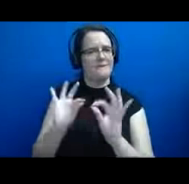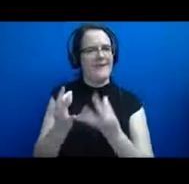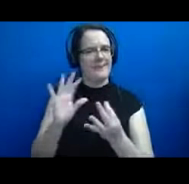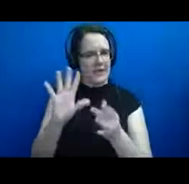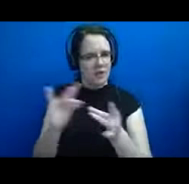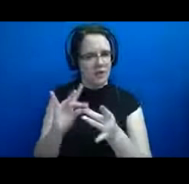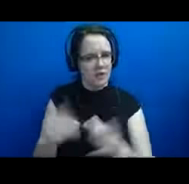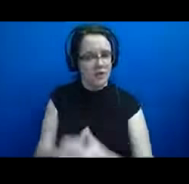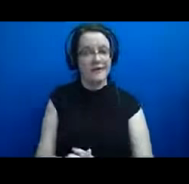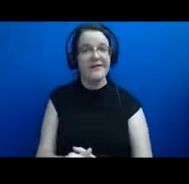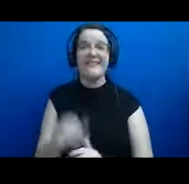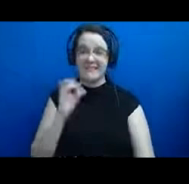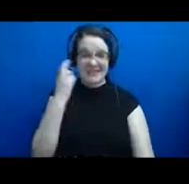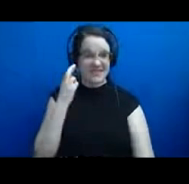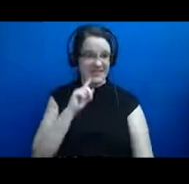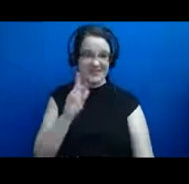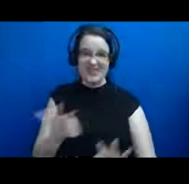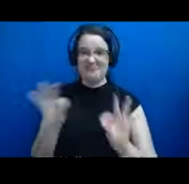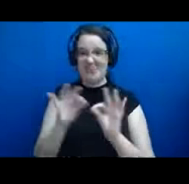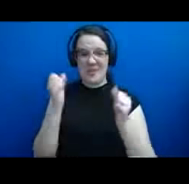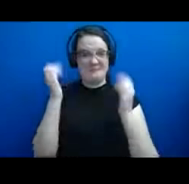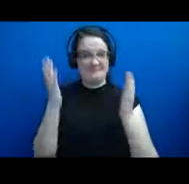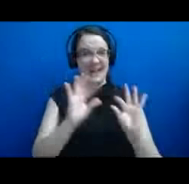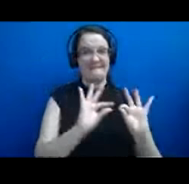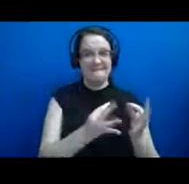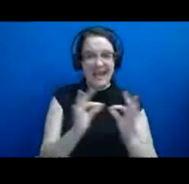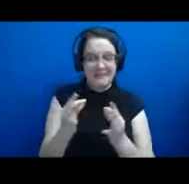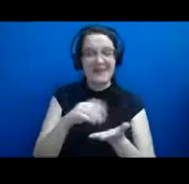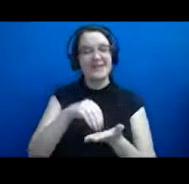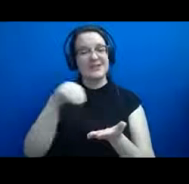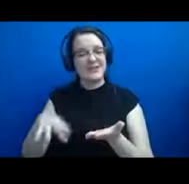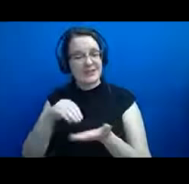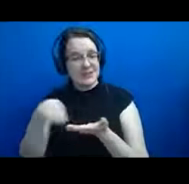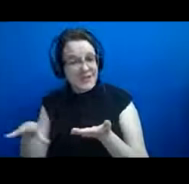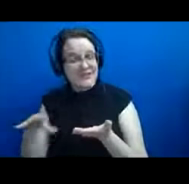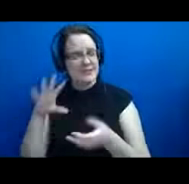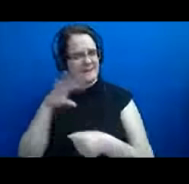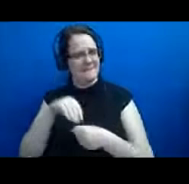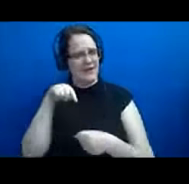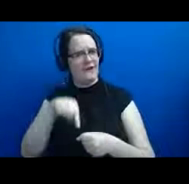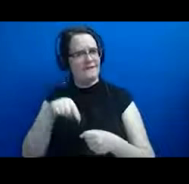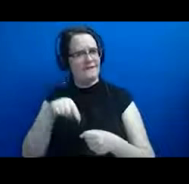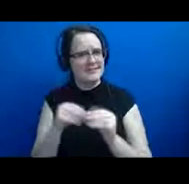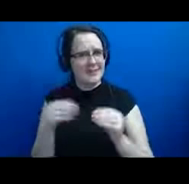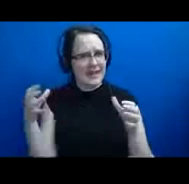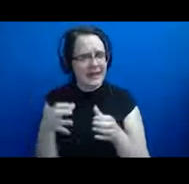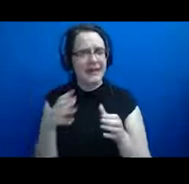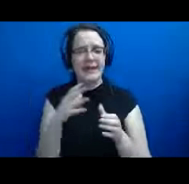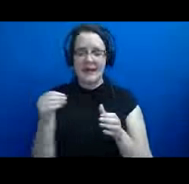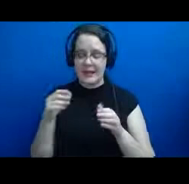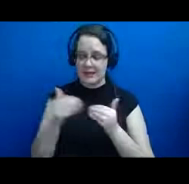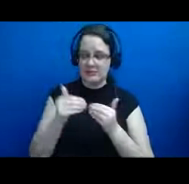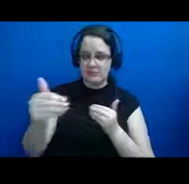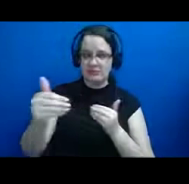that so many families were and students were involved in not only these convenings, but as we continue to collect feedback for